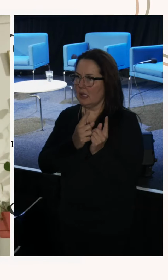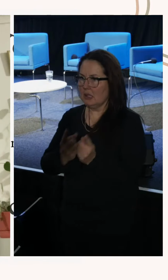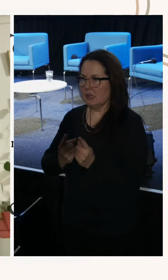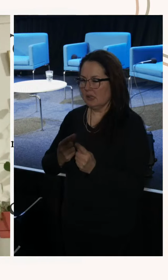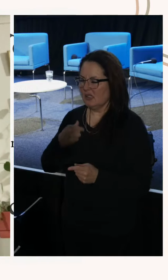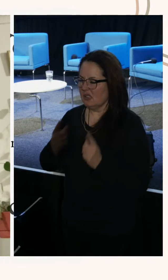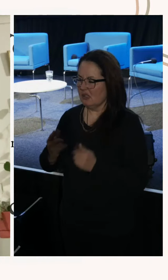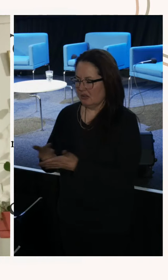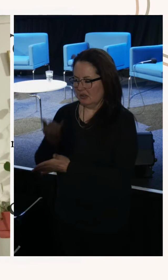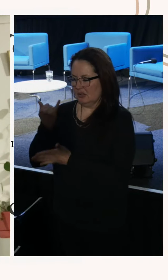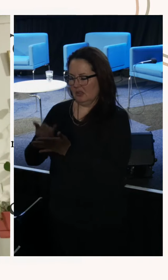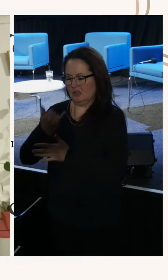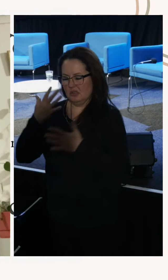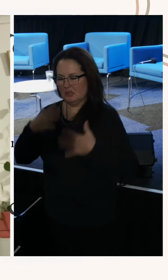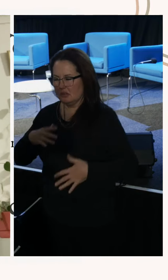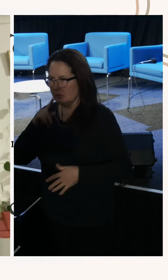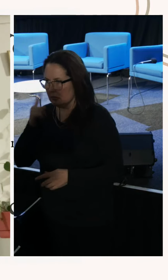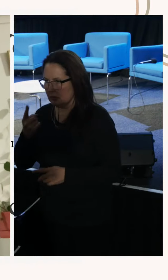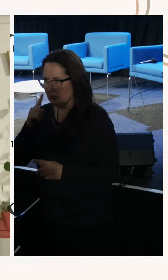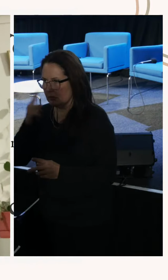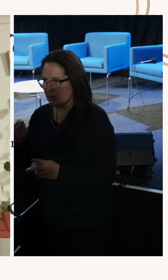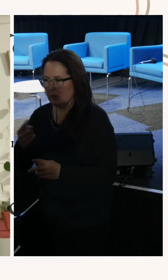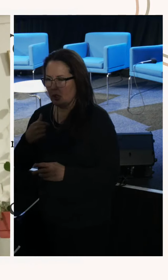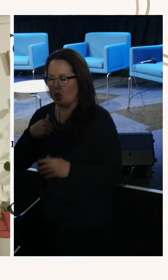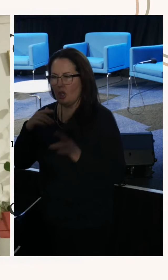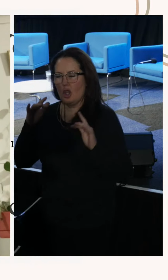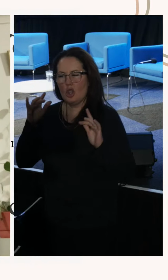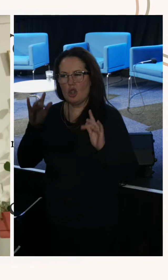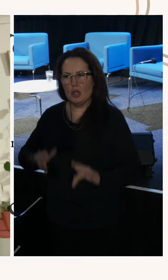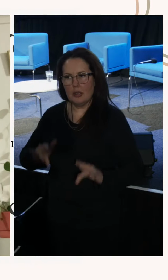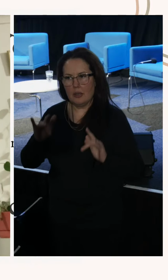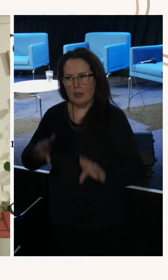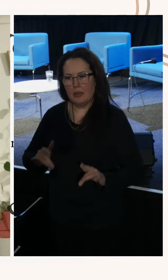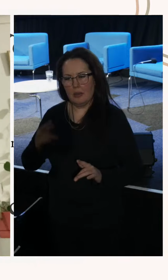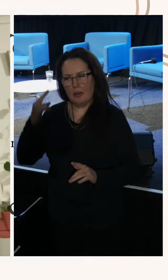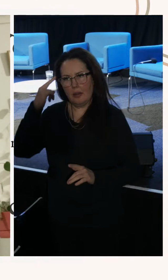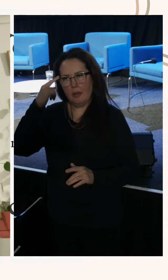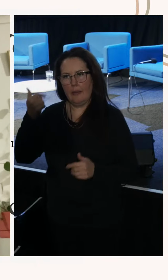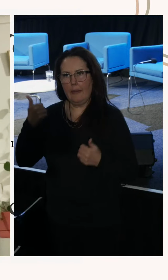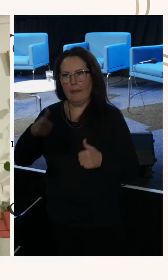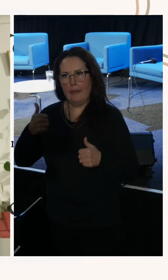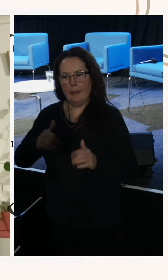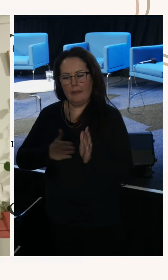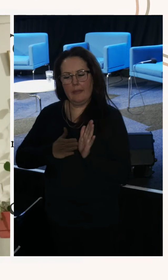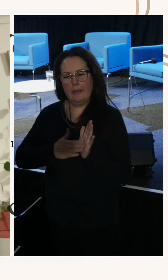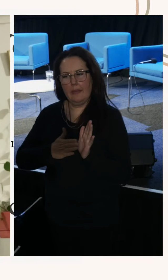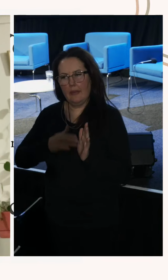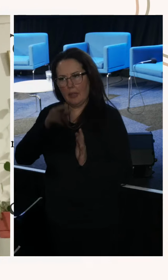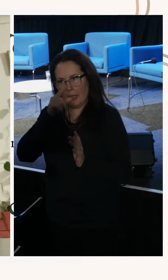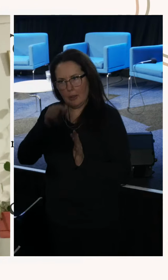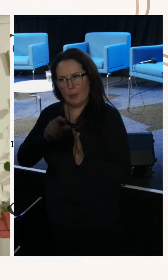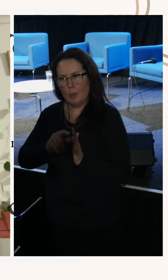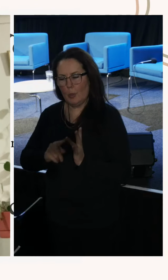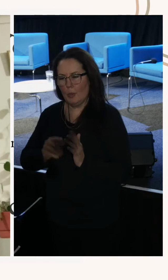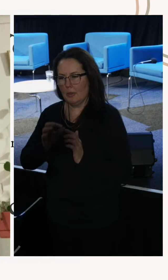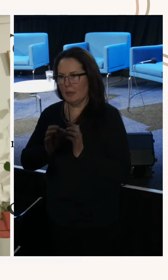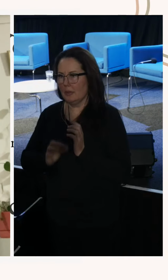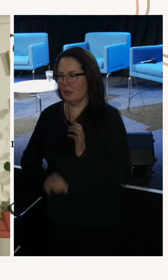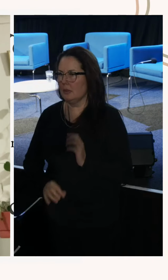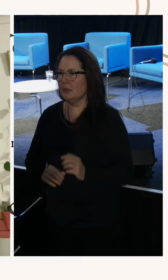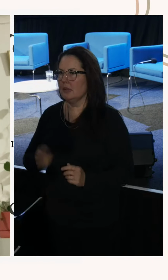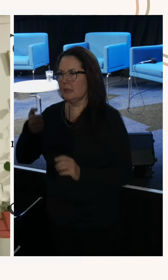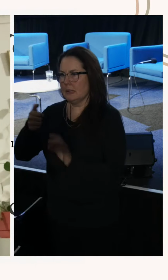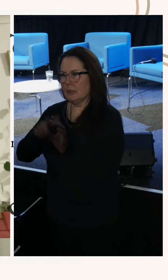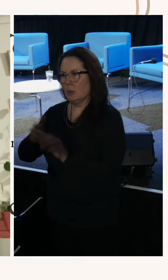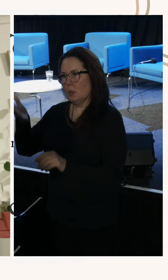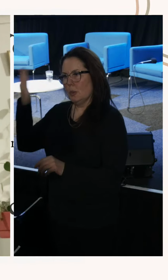can't do. I don't always give it credit for what it can do. When I started living by myself 6 years ago now, I started